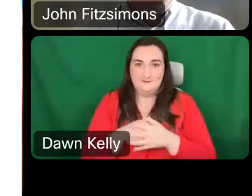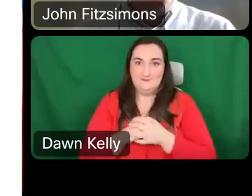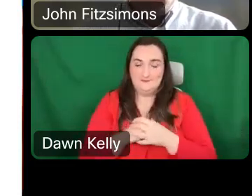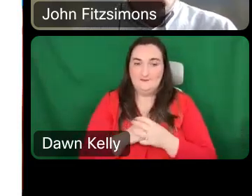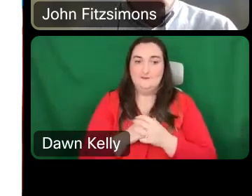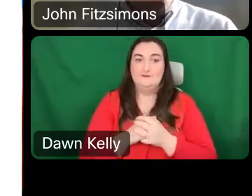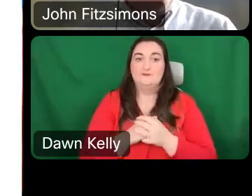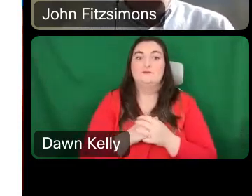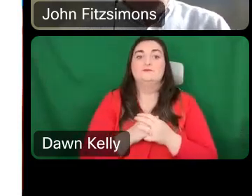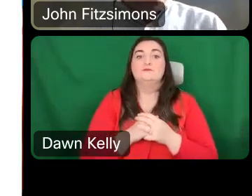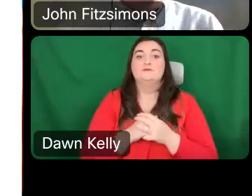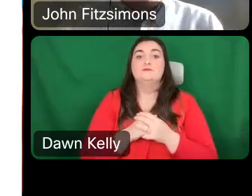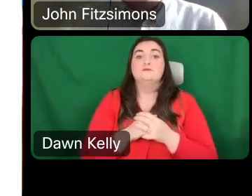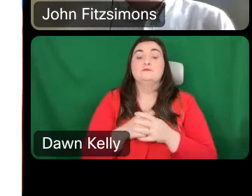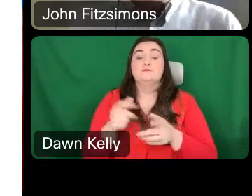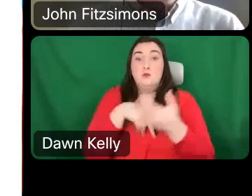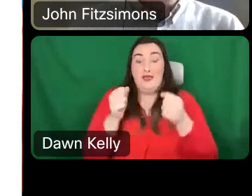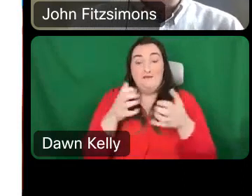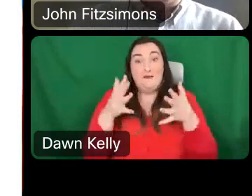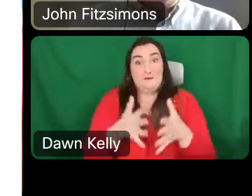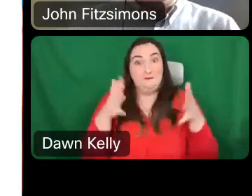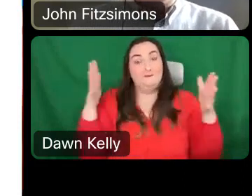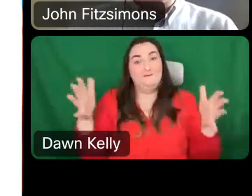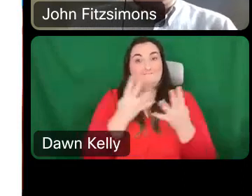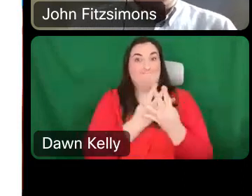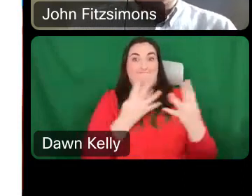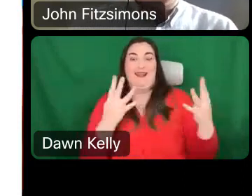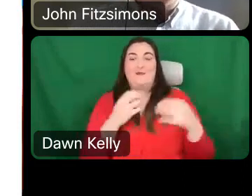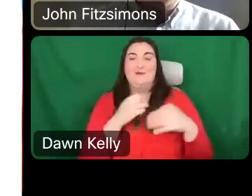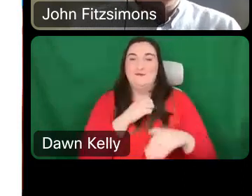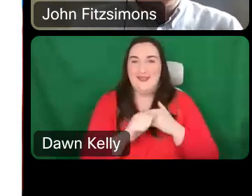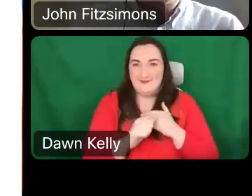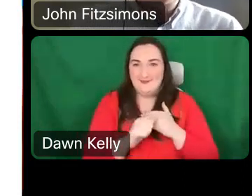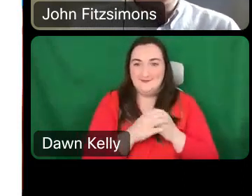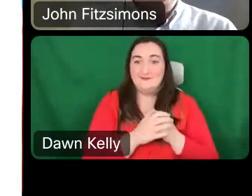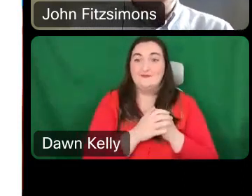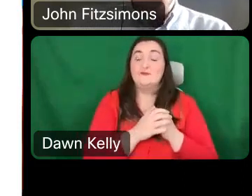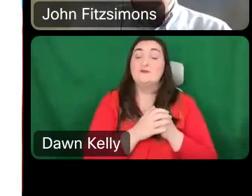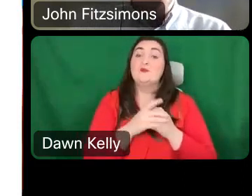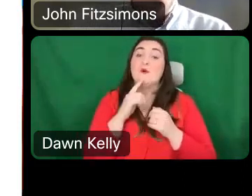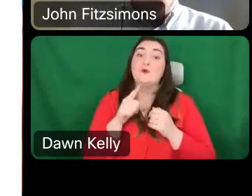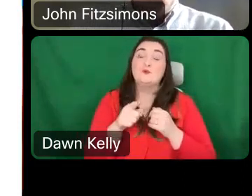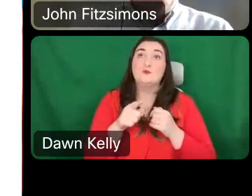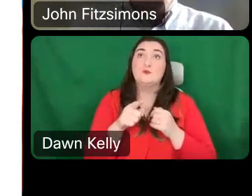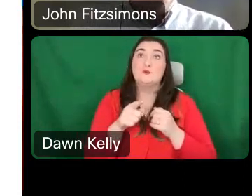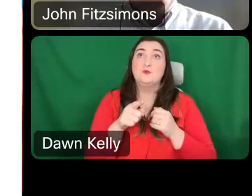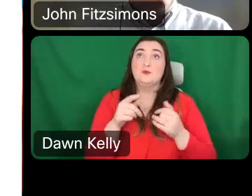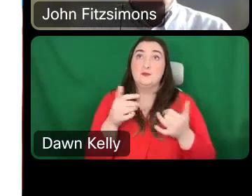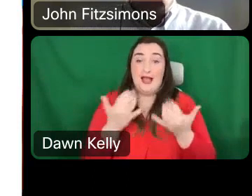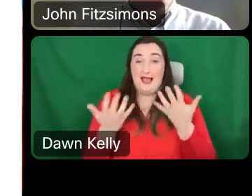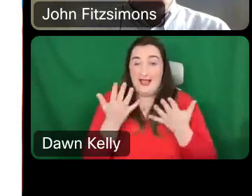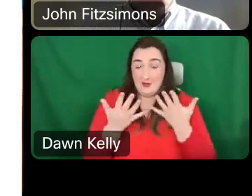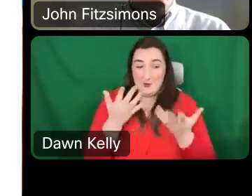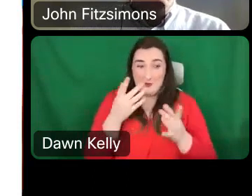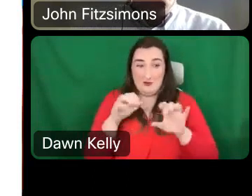So we have a big panel today, and in order to do this, we're going to break this